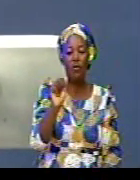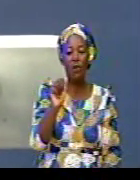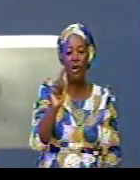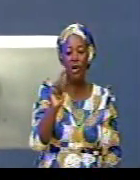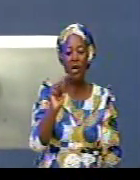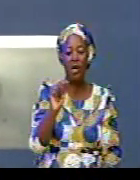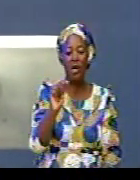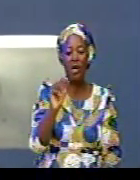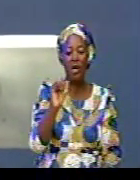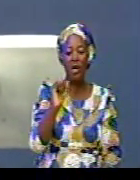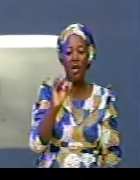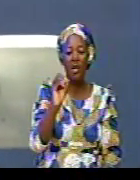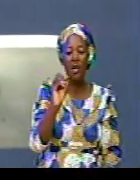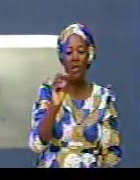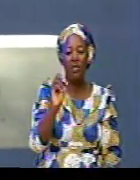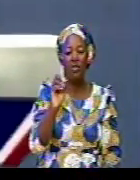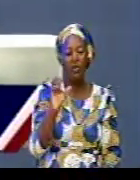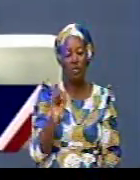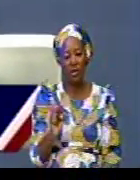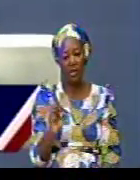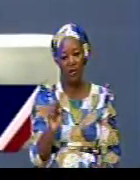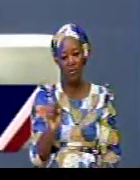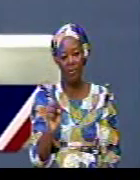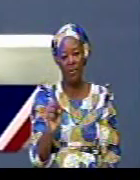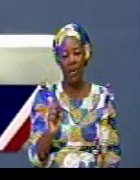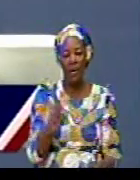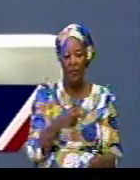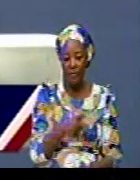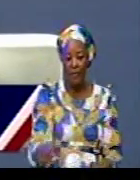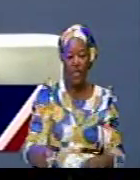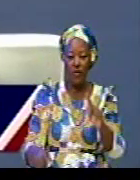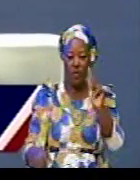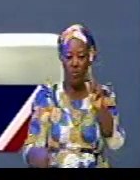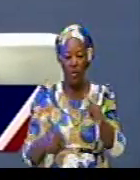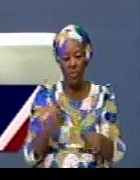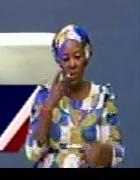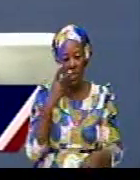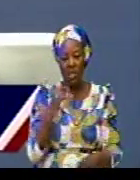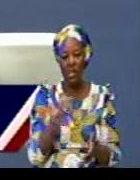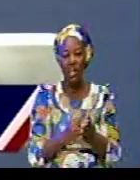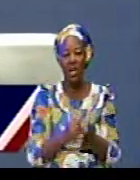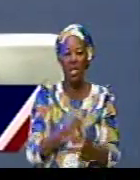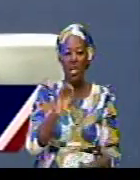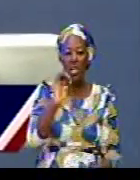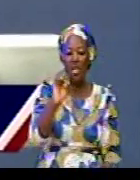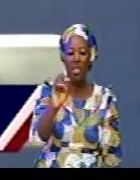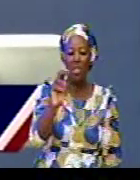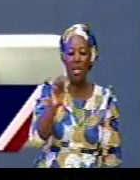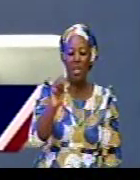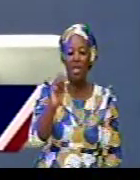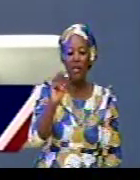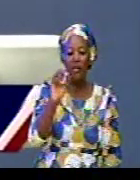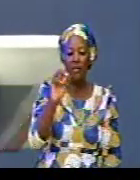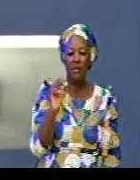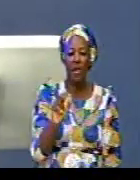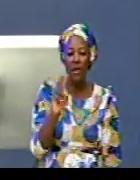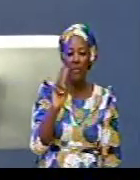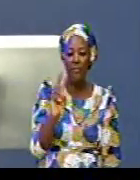find emulations. And then as we go to verse 21, you will